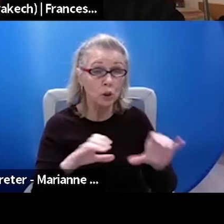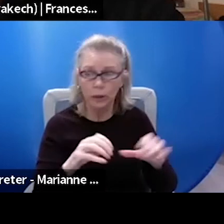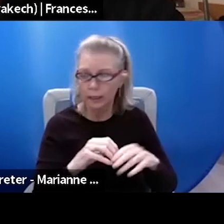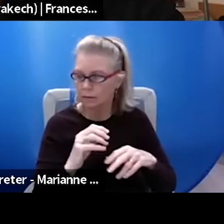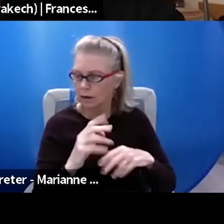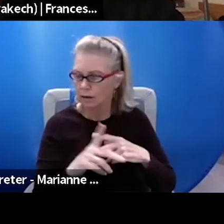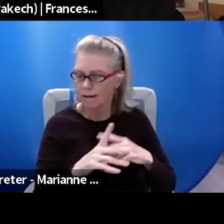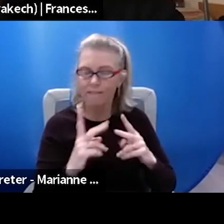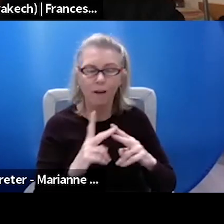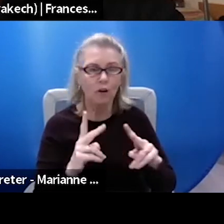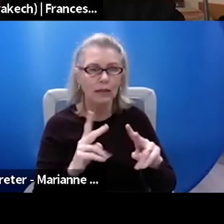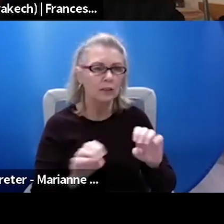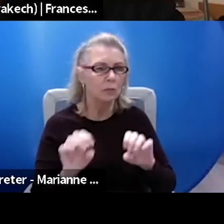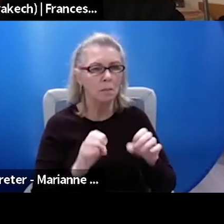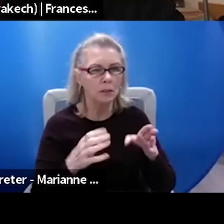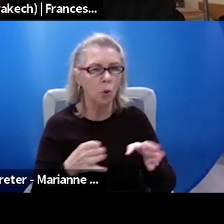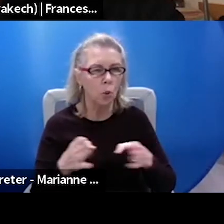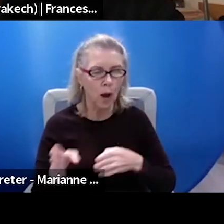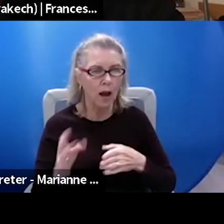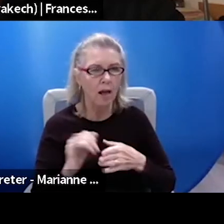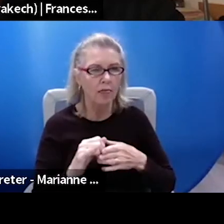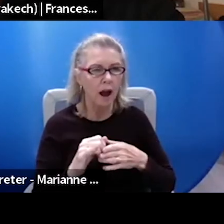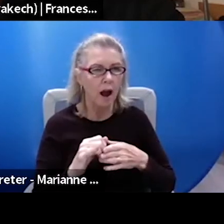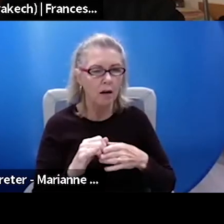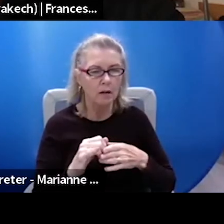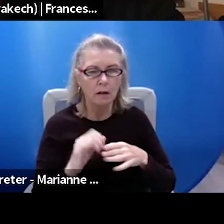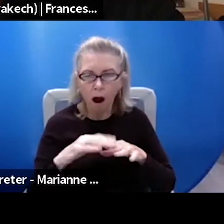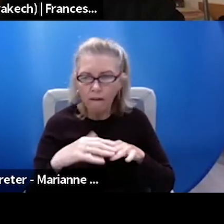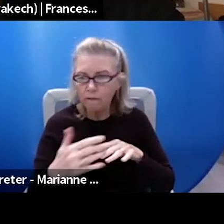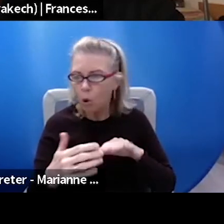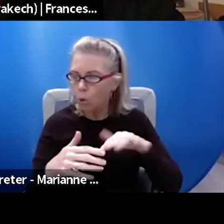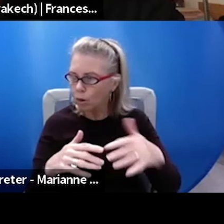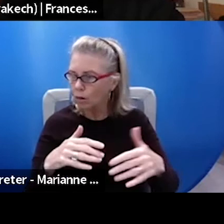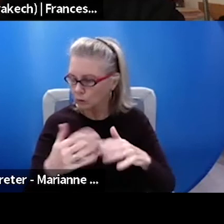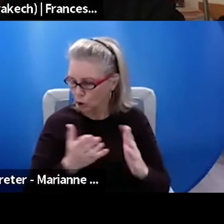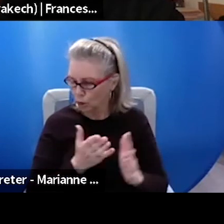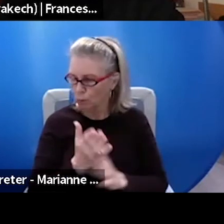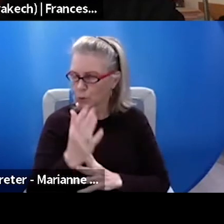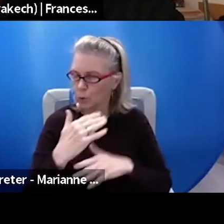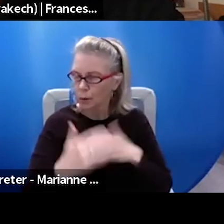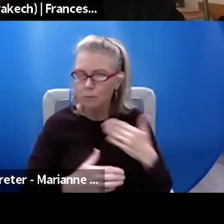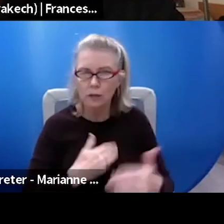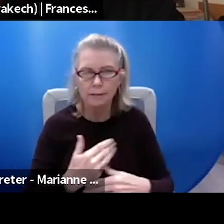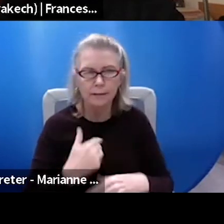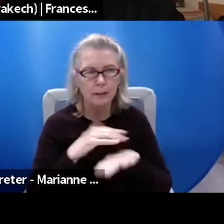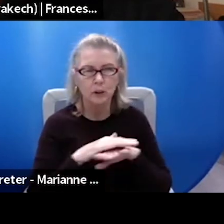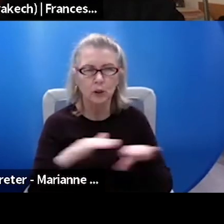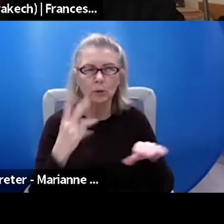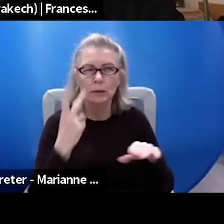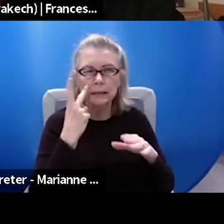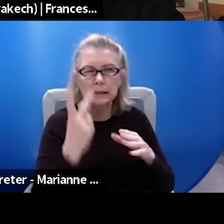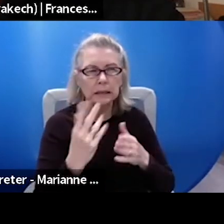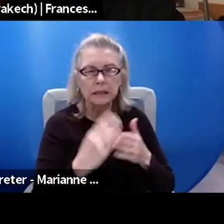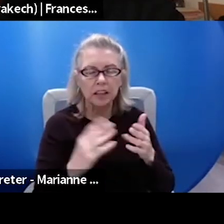very experimental way that unfolds through the process. So I don't see some kind of